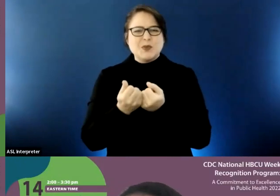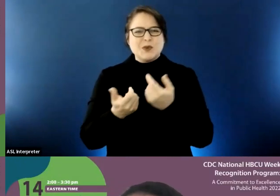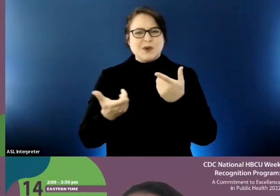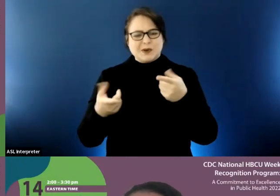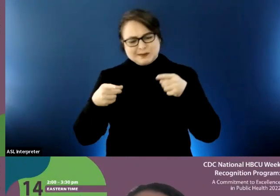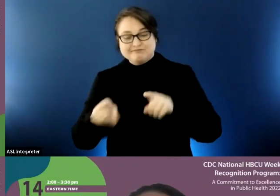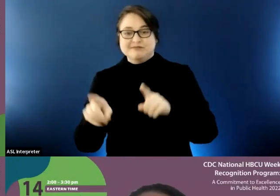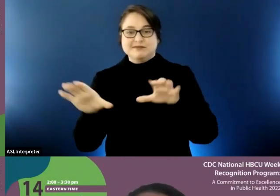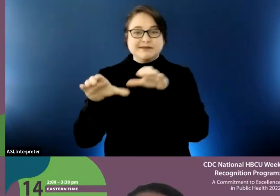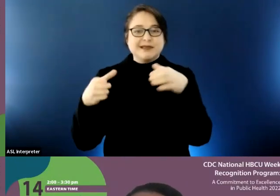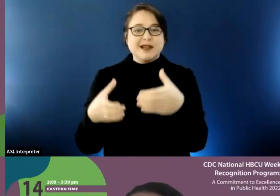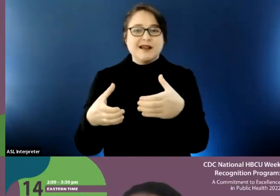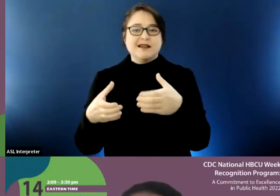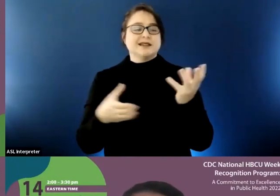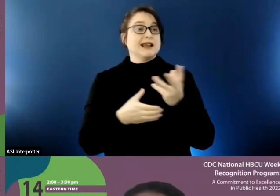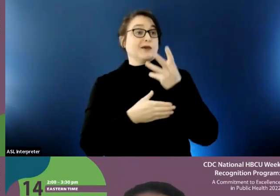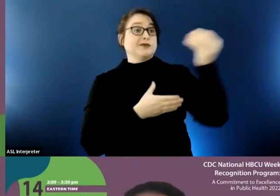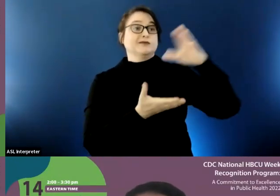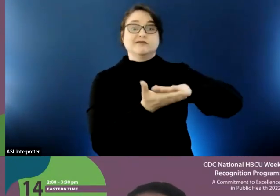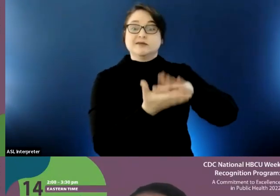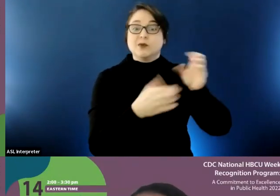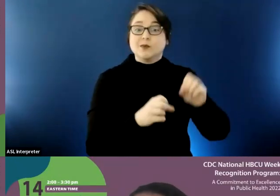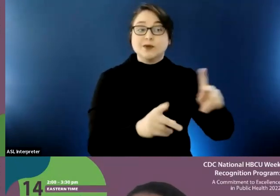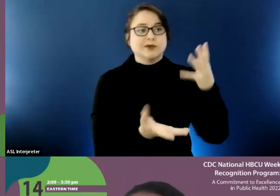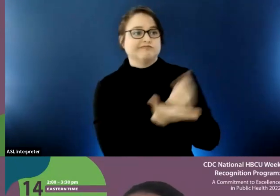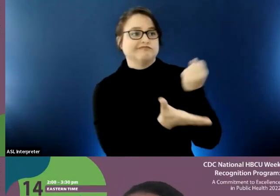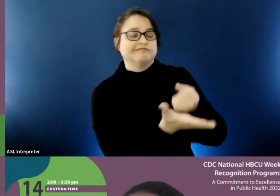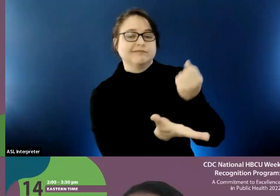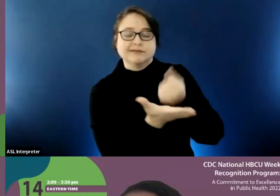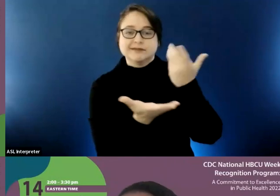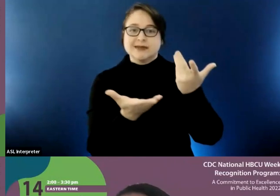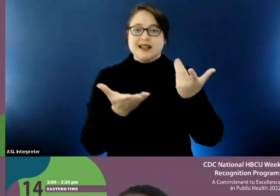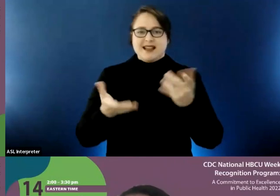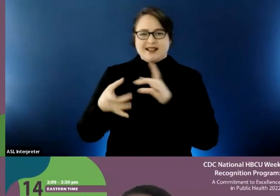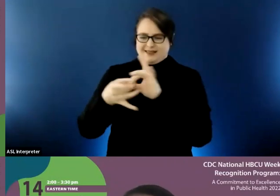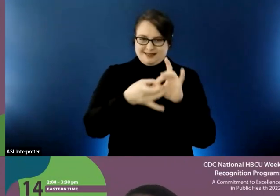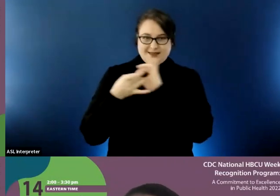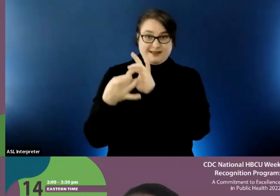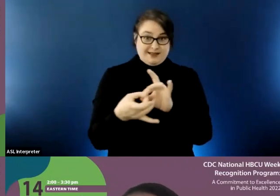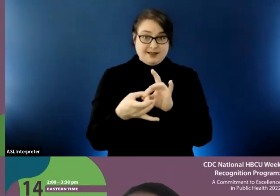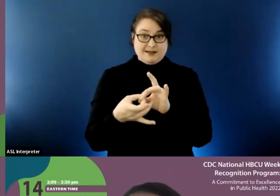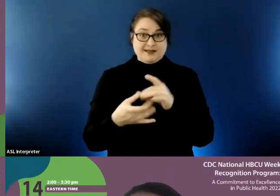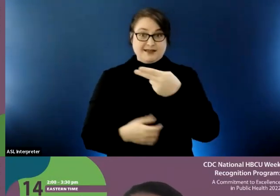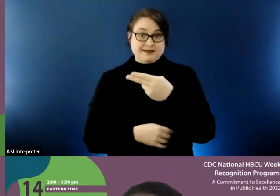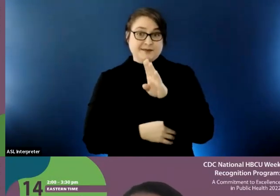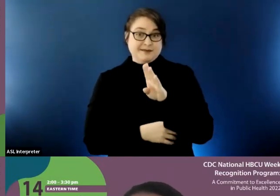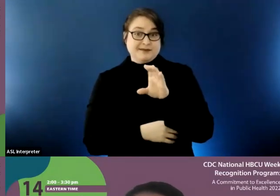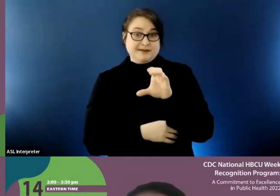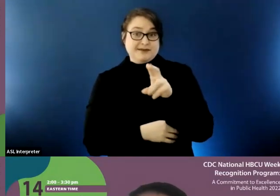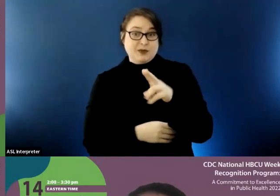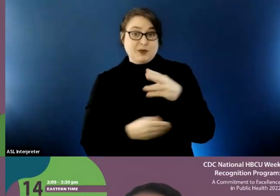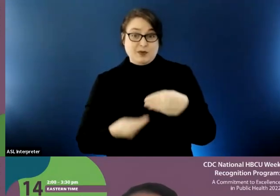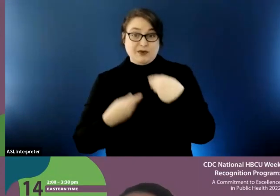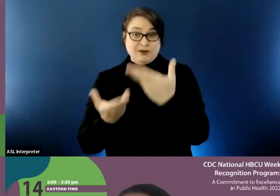pursuing opportunities outside of school and within school, and the network that the HBCUs provide you as a